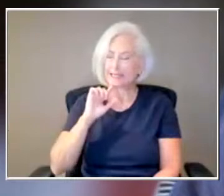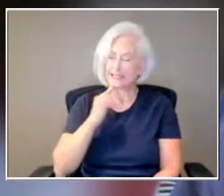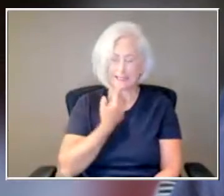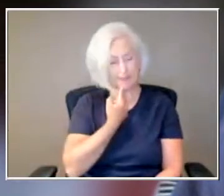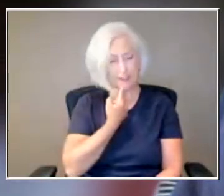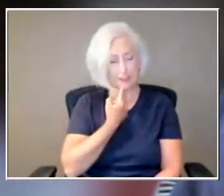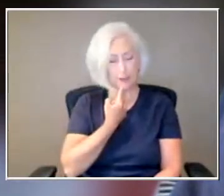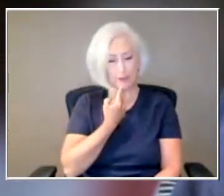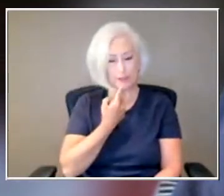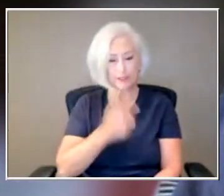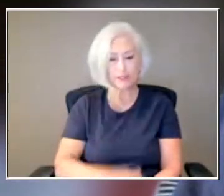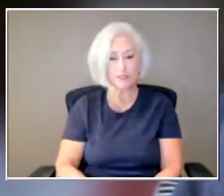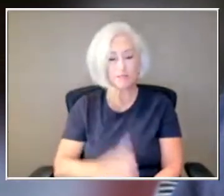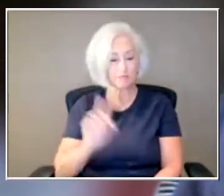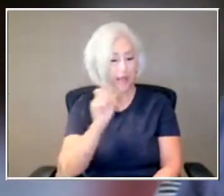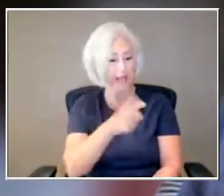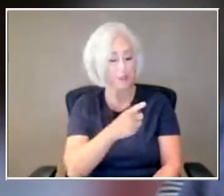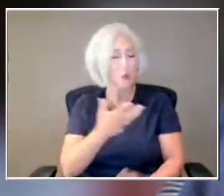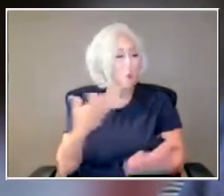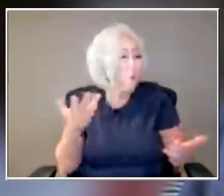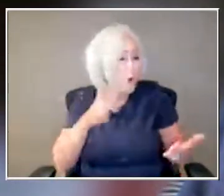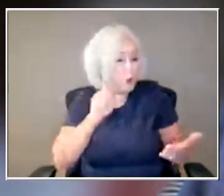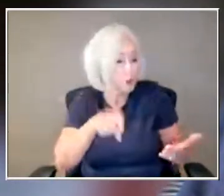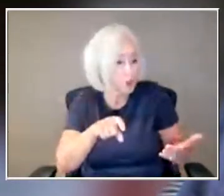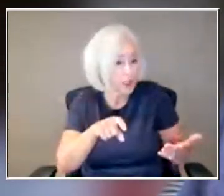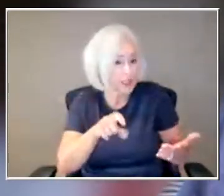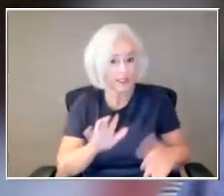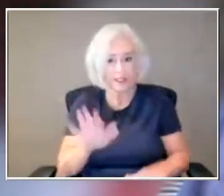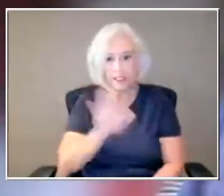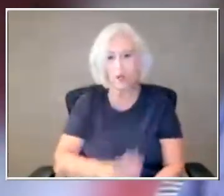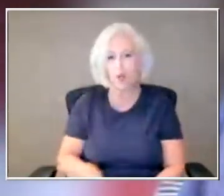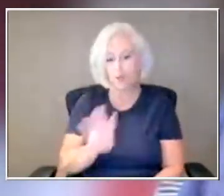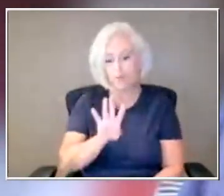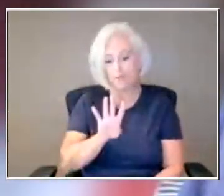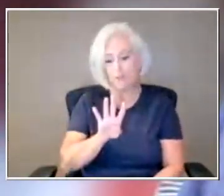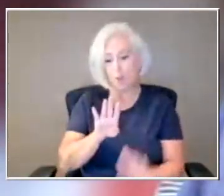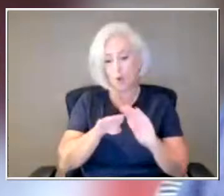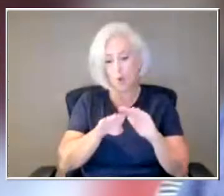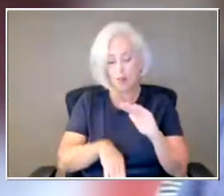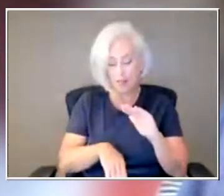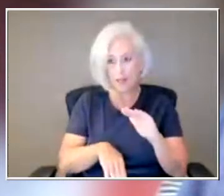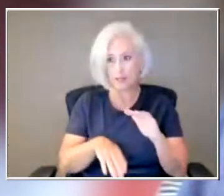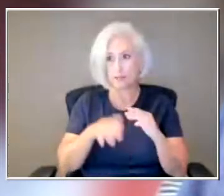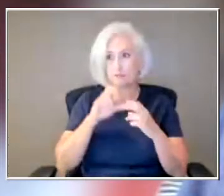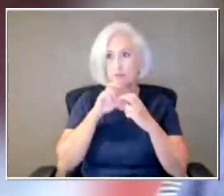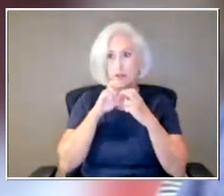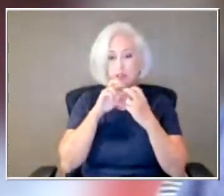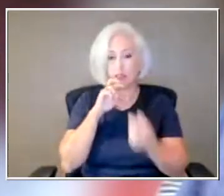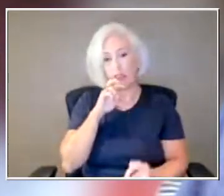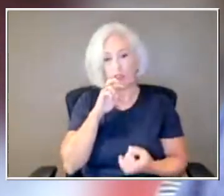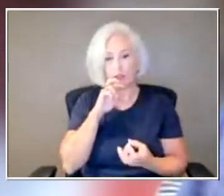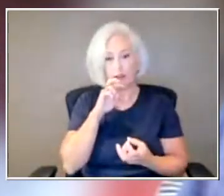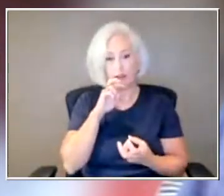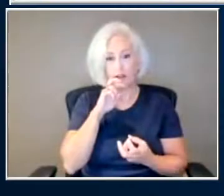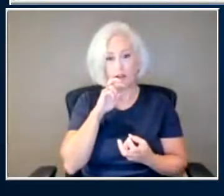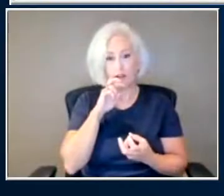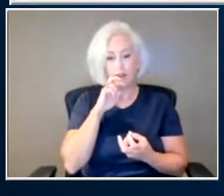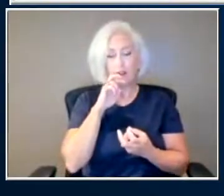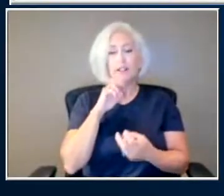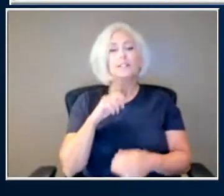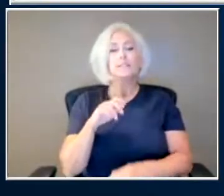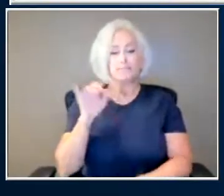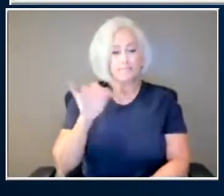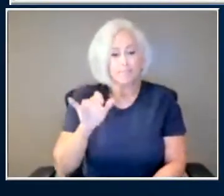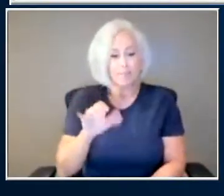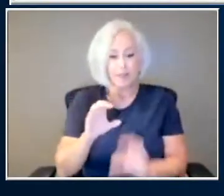And when I asked him what it should be, he said down around 4 or less. I was truly shocked. Well, and no shame in the game,